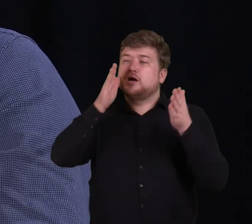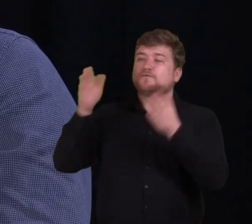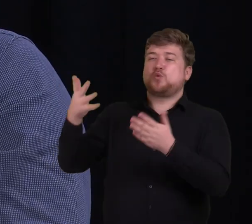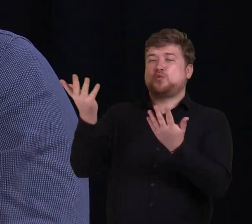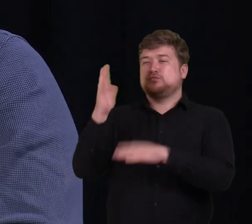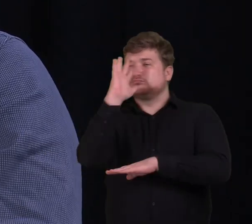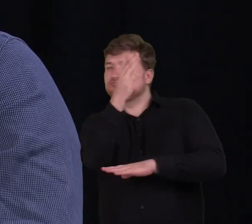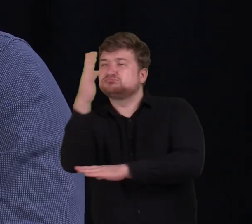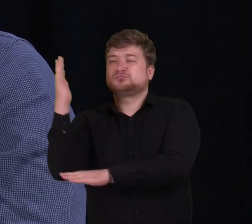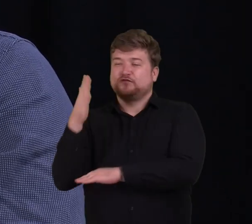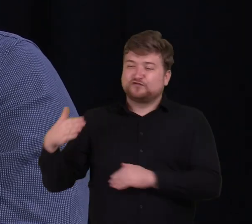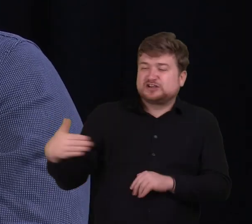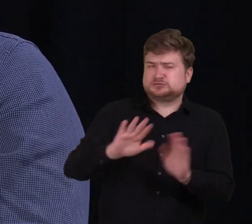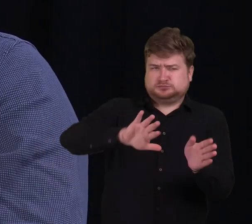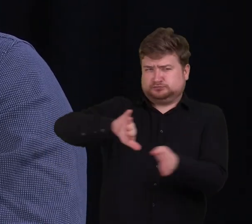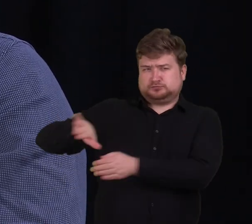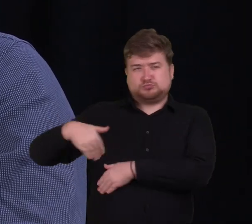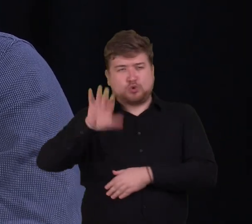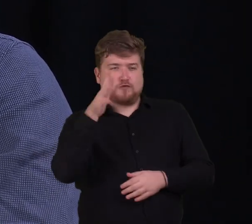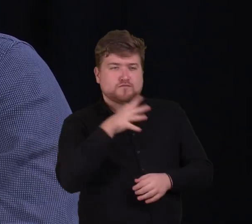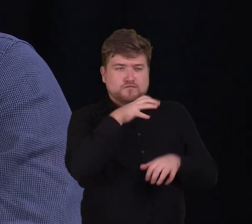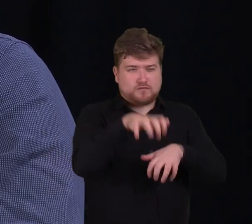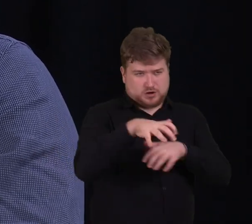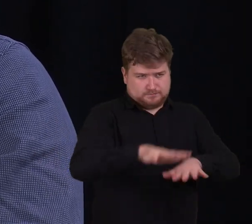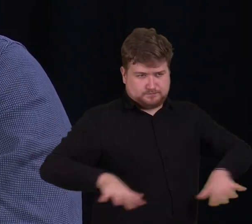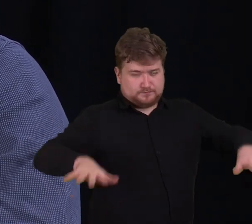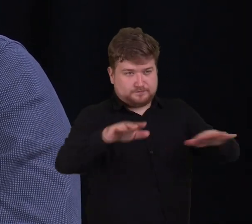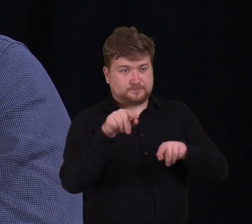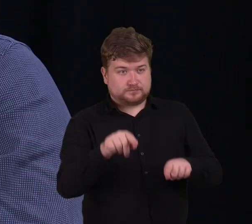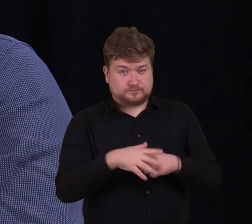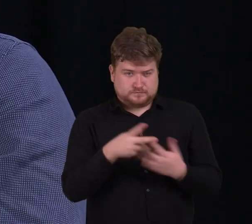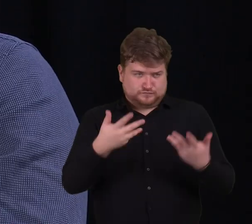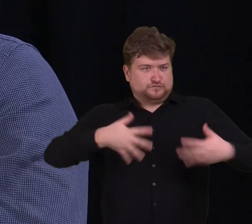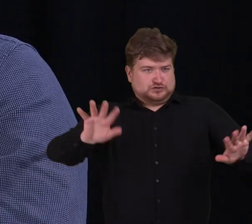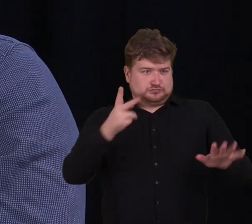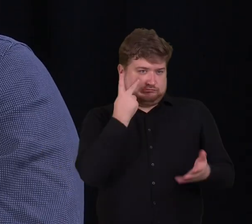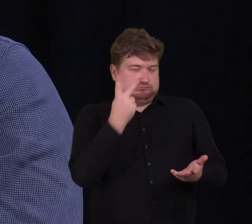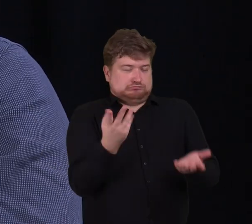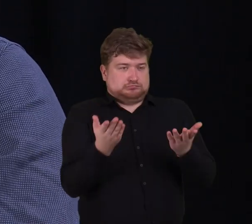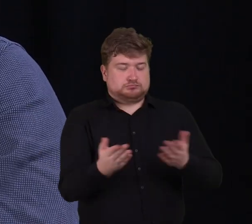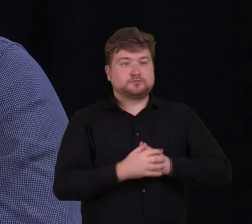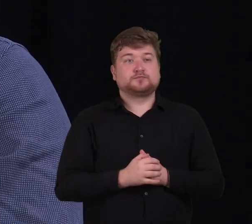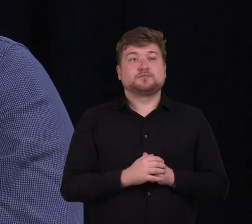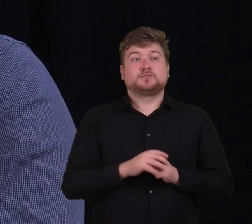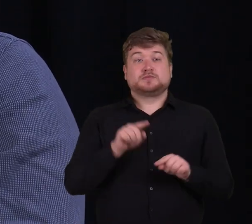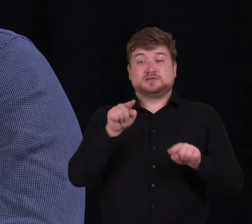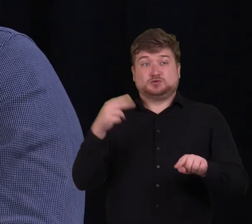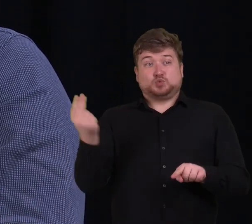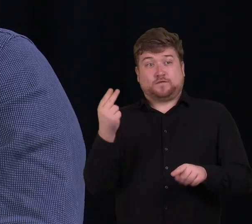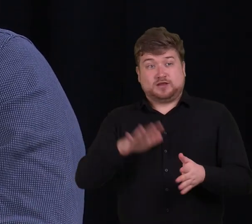was going on, and in Slovenia we started with leader in 2007-2013